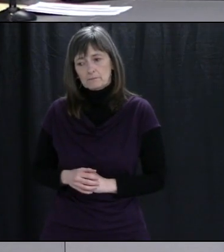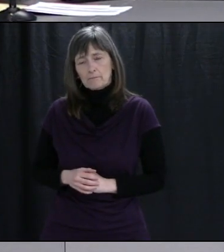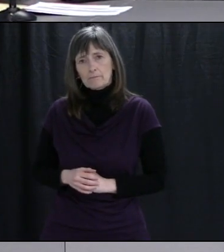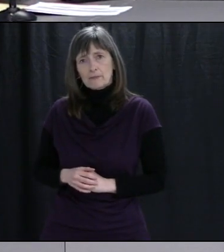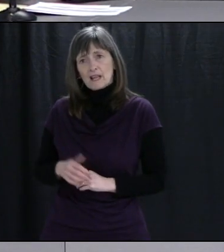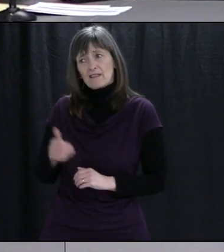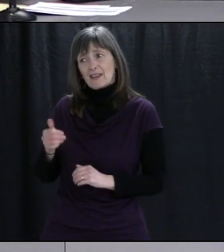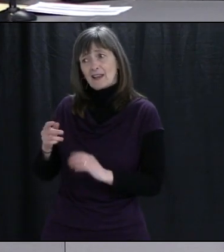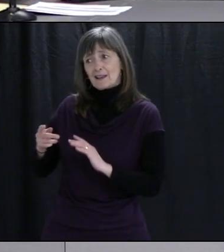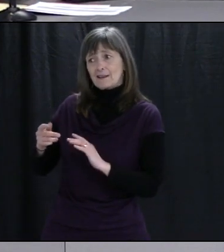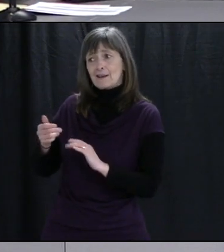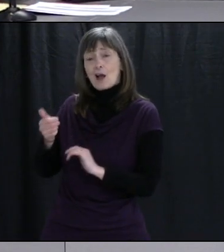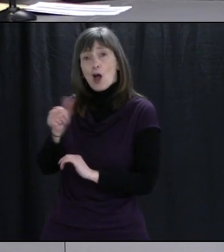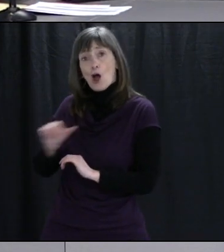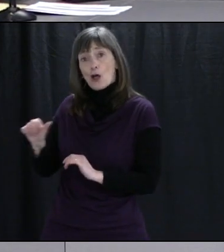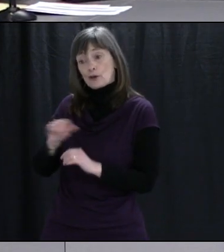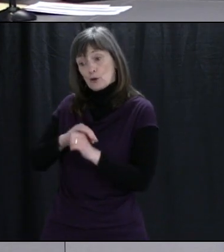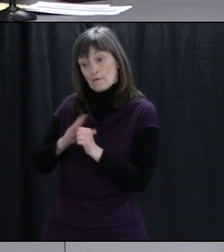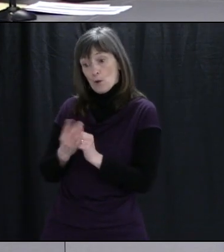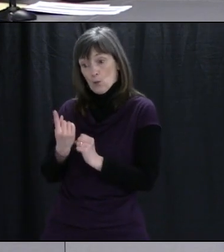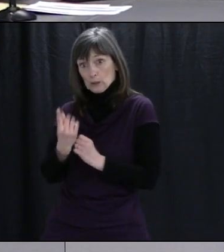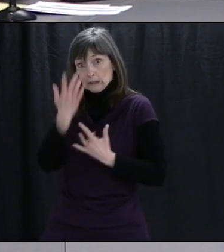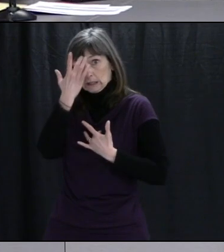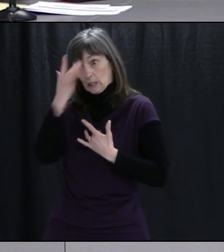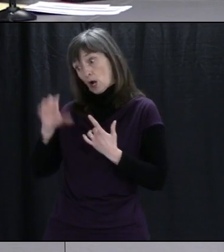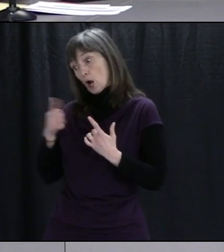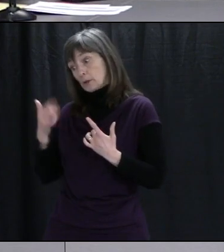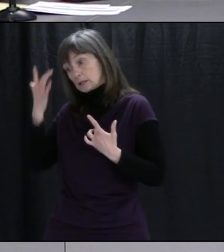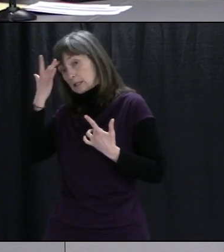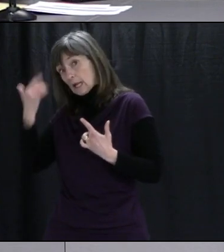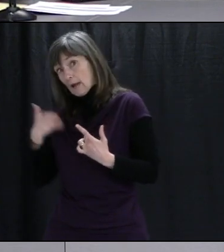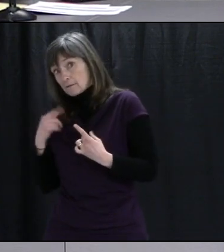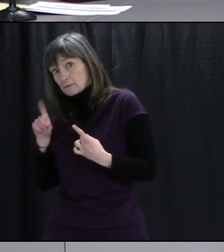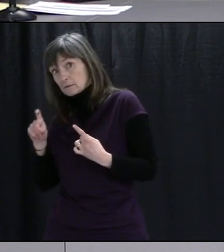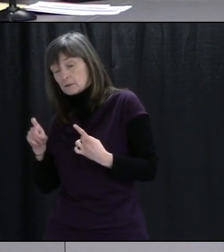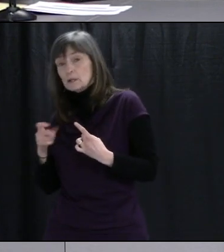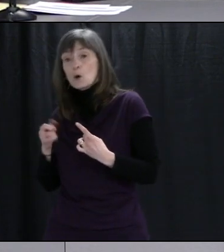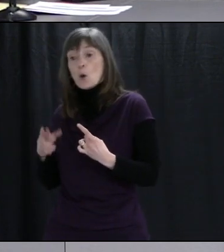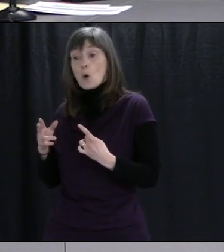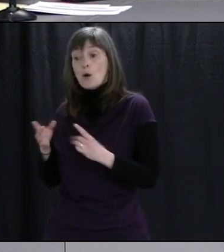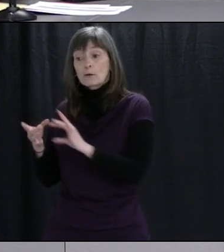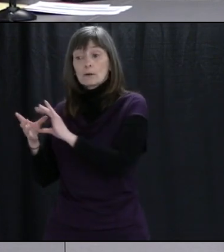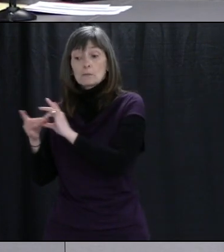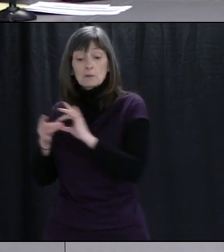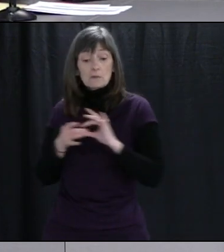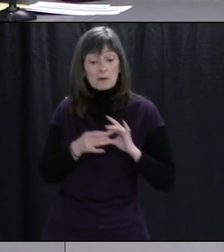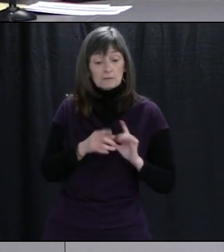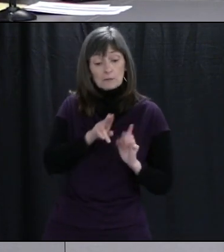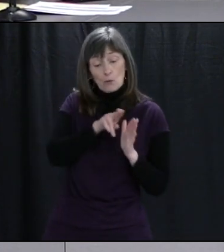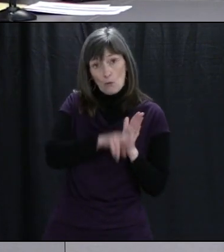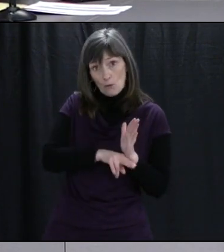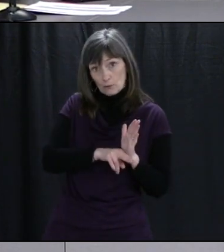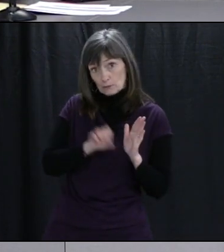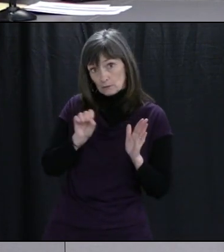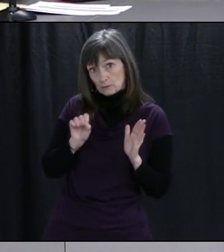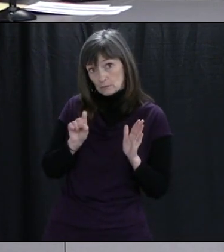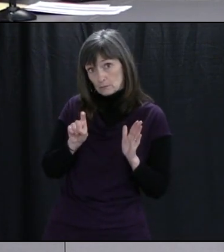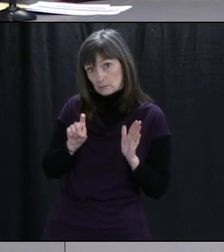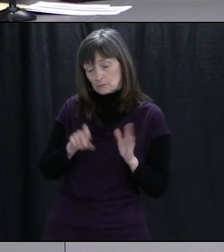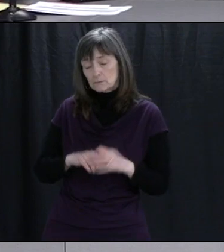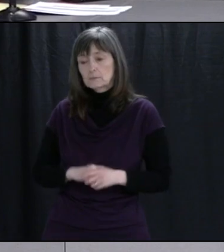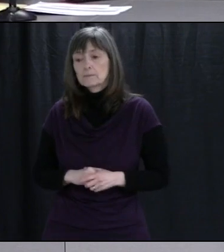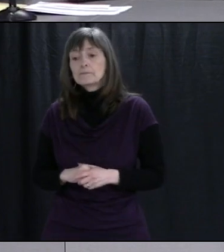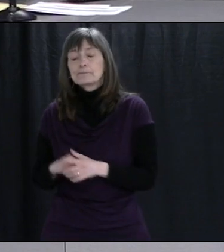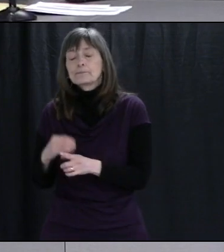underlying health issues, and are you able to say whether or not this person was related to the calls cluster? So they did